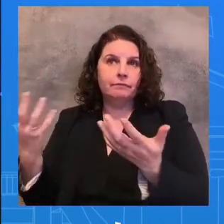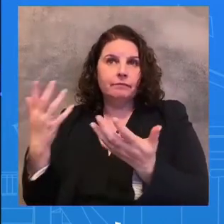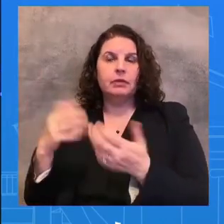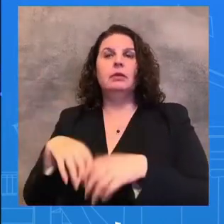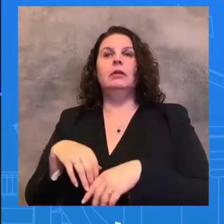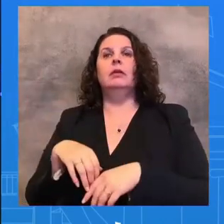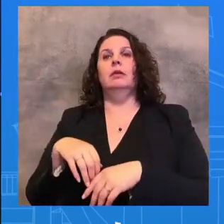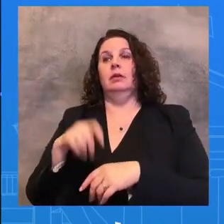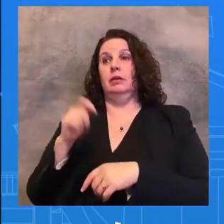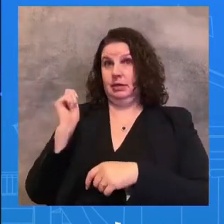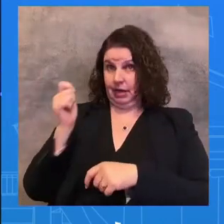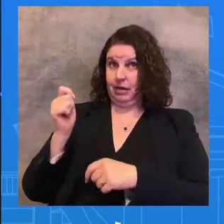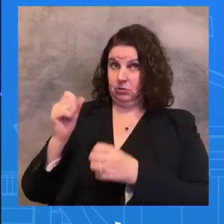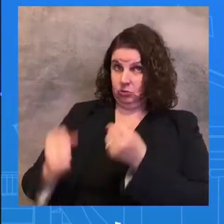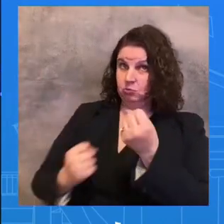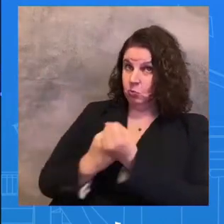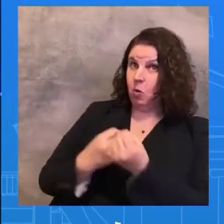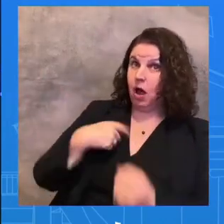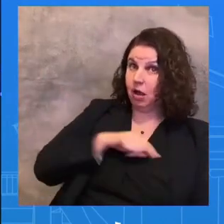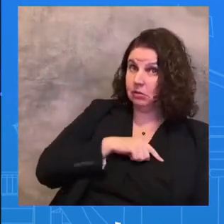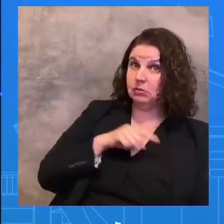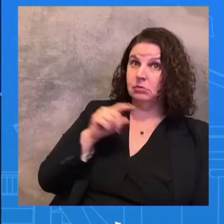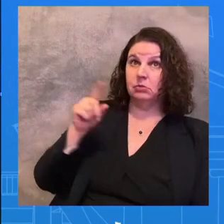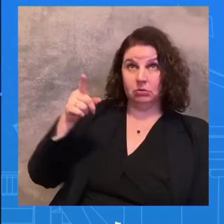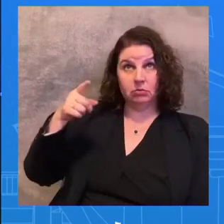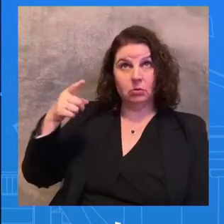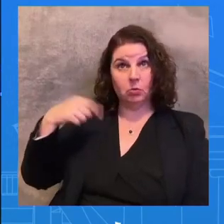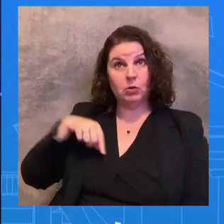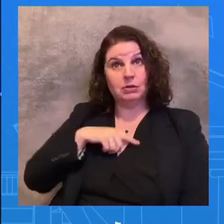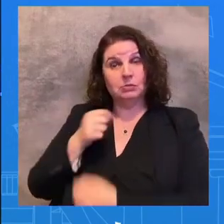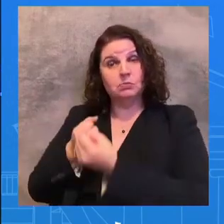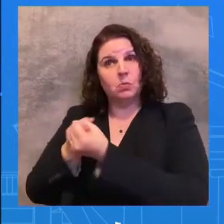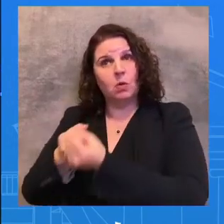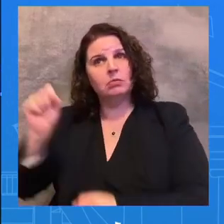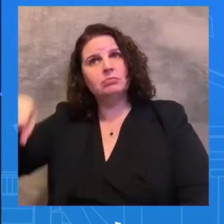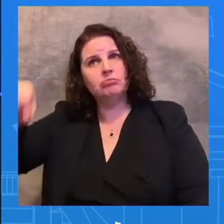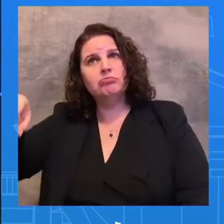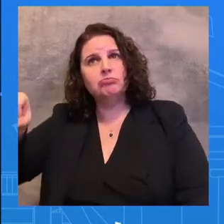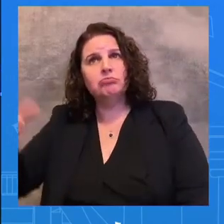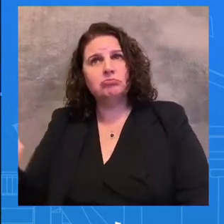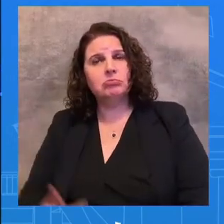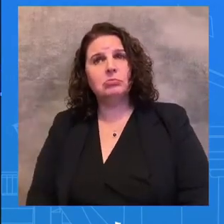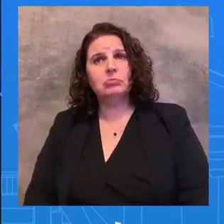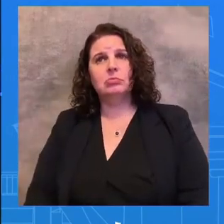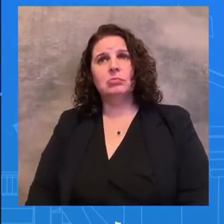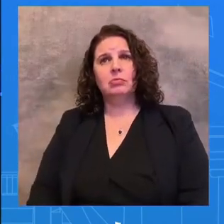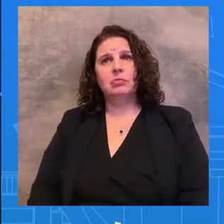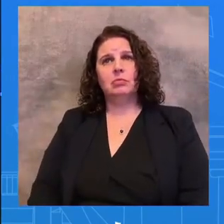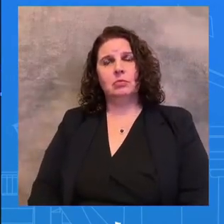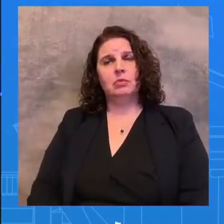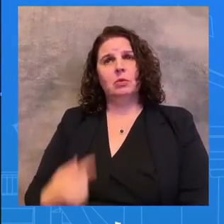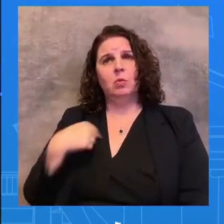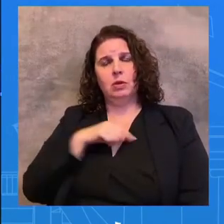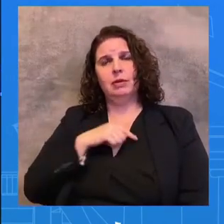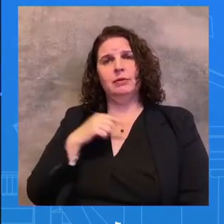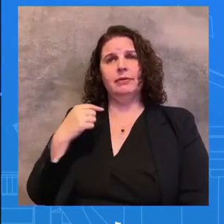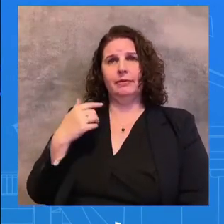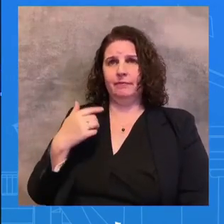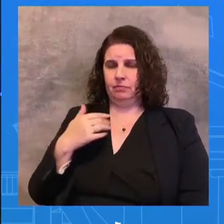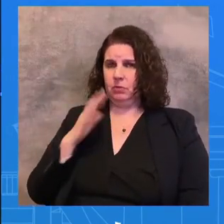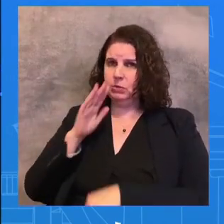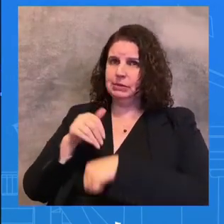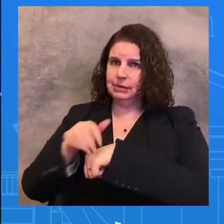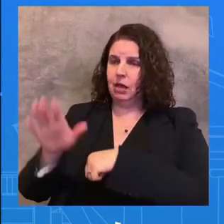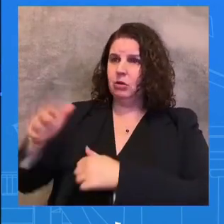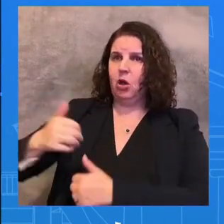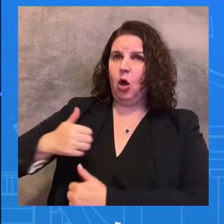the United States, I believe it is, and we expect the deployments to unfold in the not too distant future. In terms